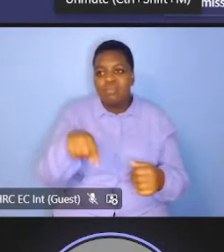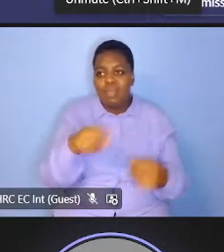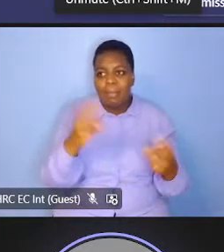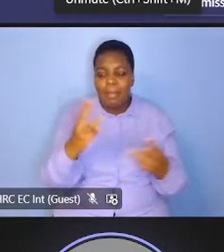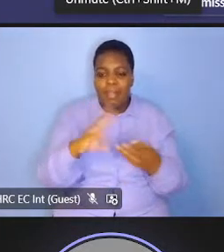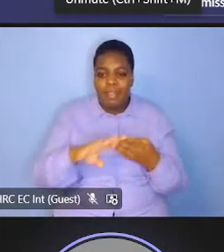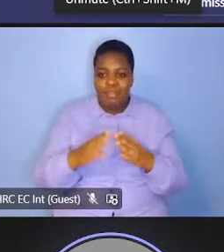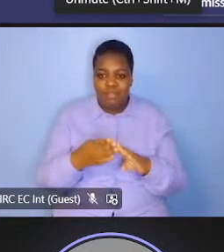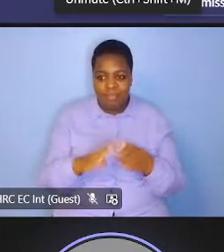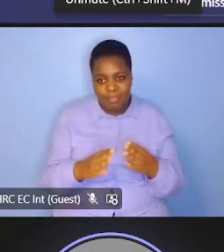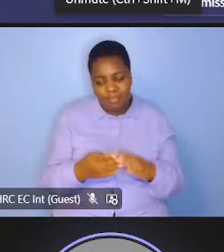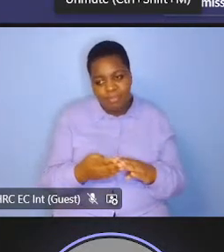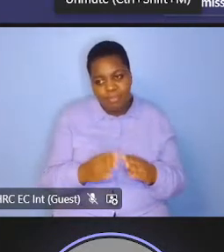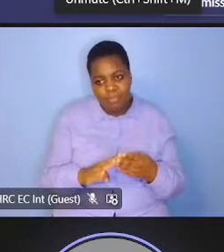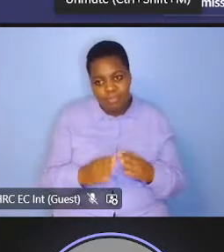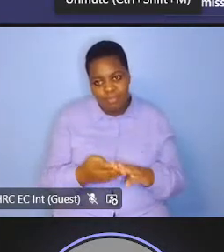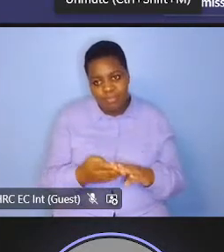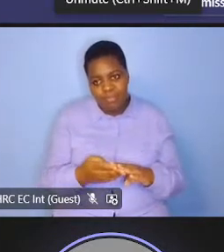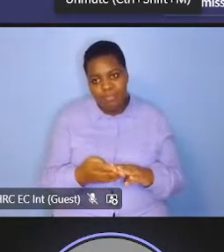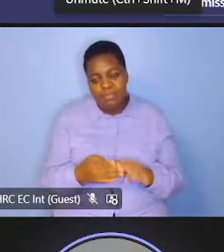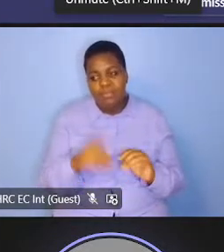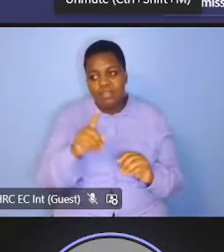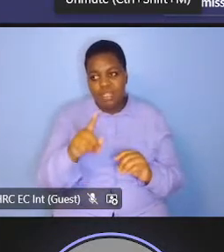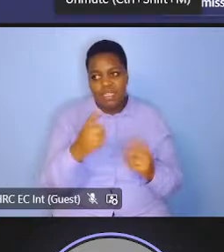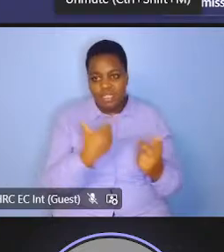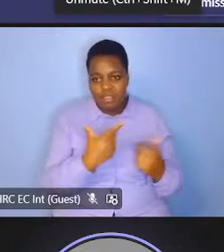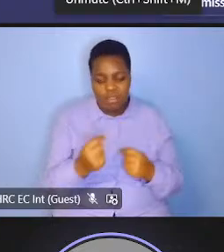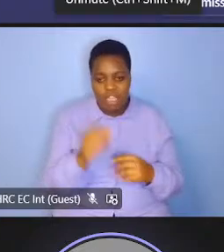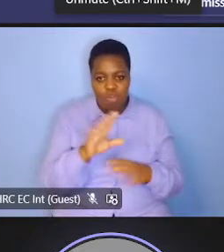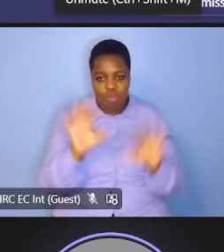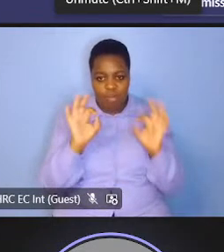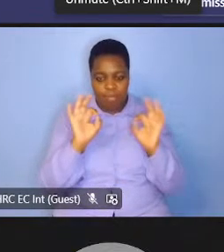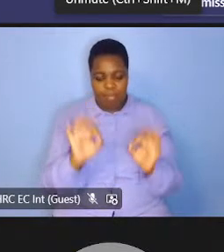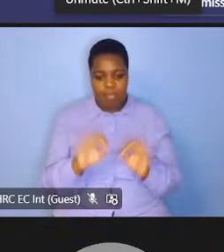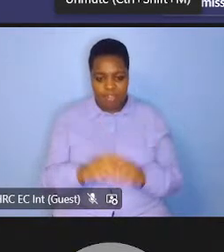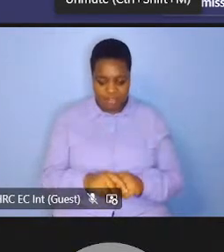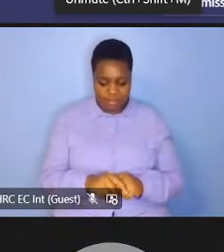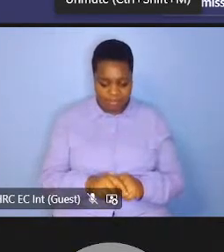society are deemed as not appropriate.